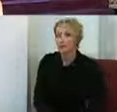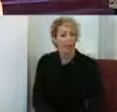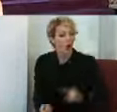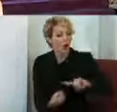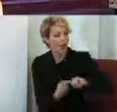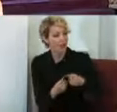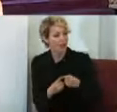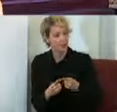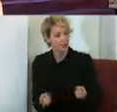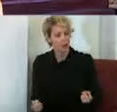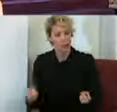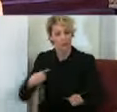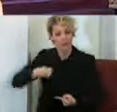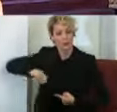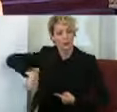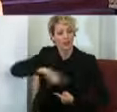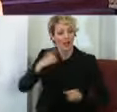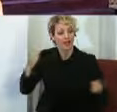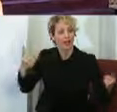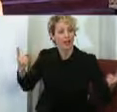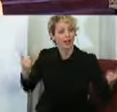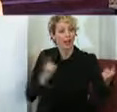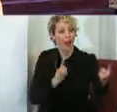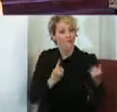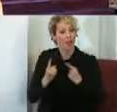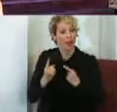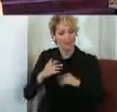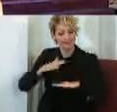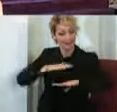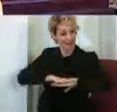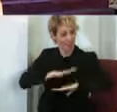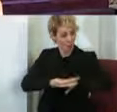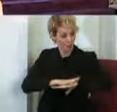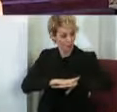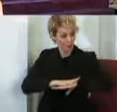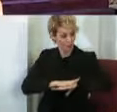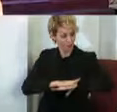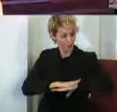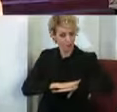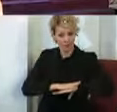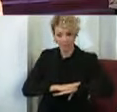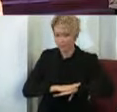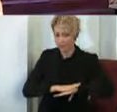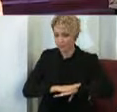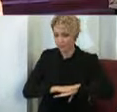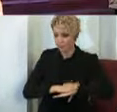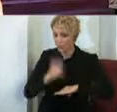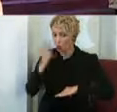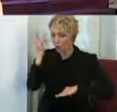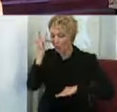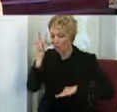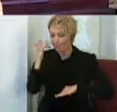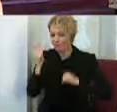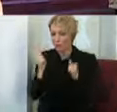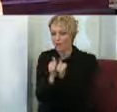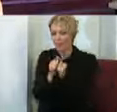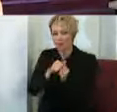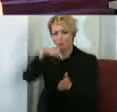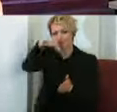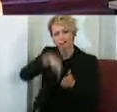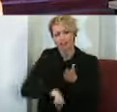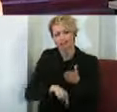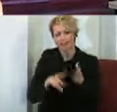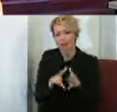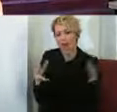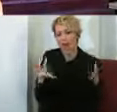Friends, as we come to this table, we come to this table with a lot of gratitude. A lot